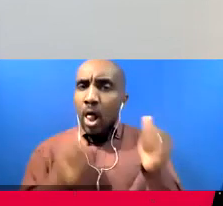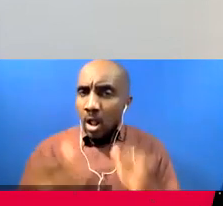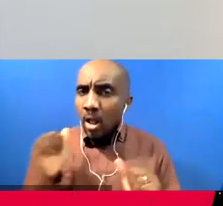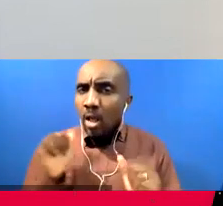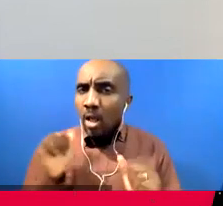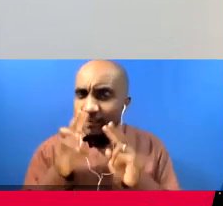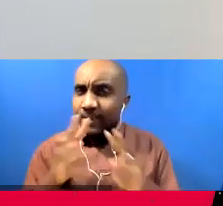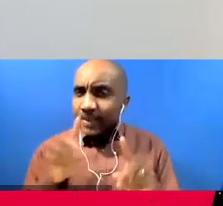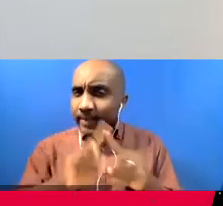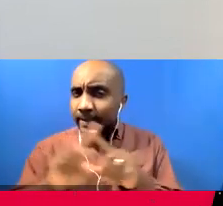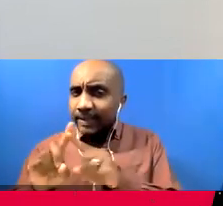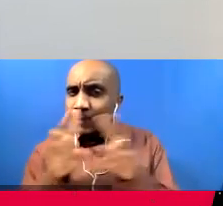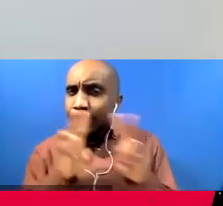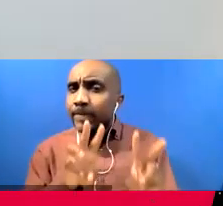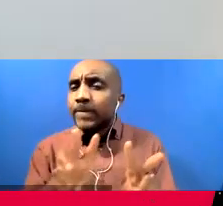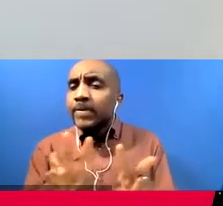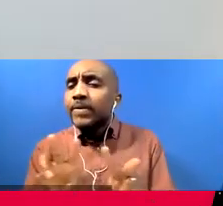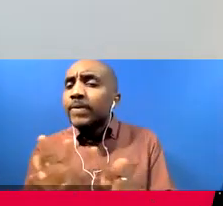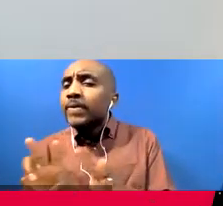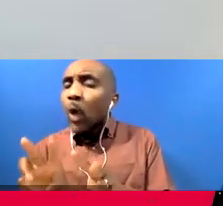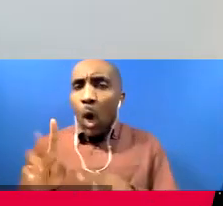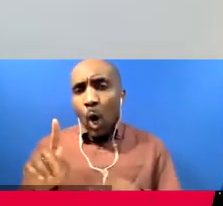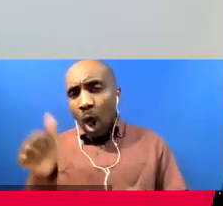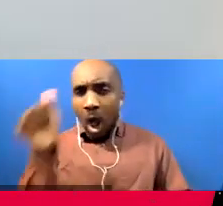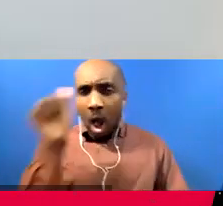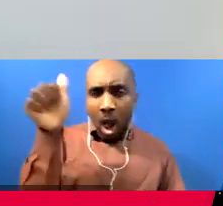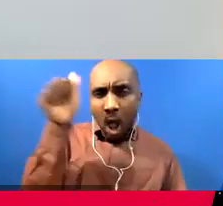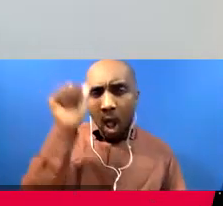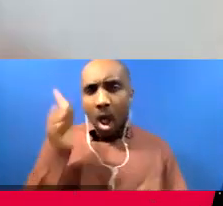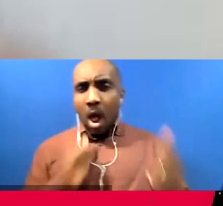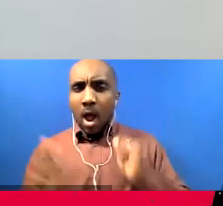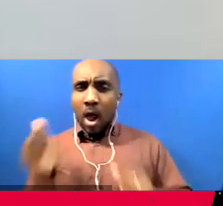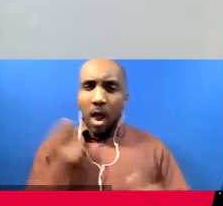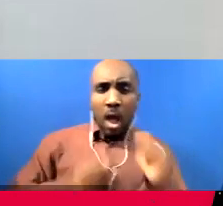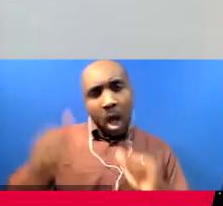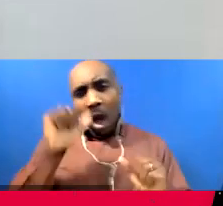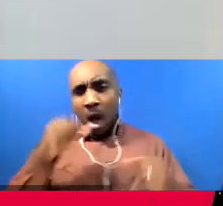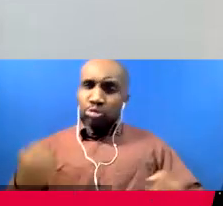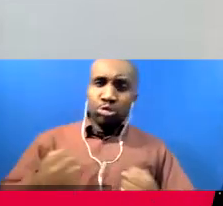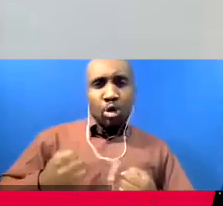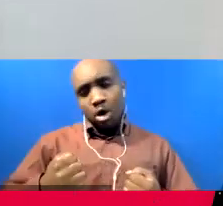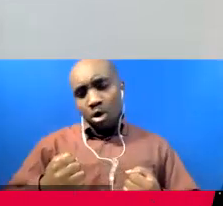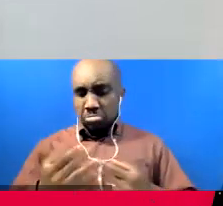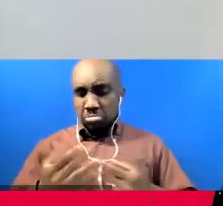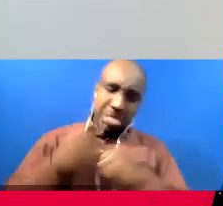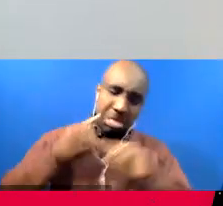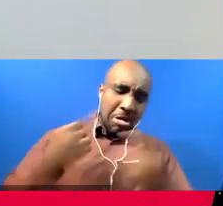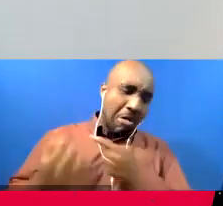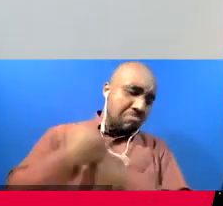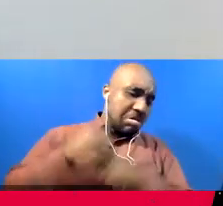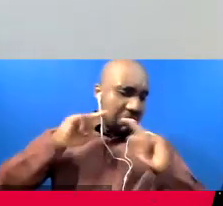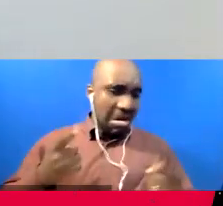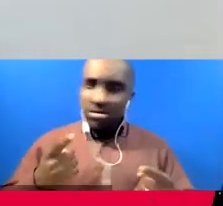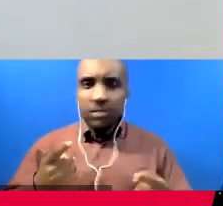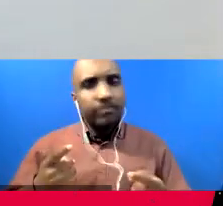in struggles in general, of starting to think, you know, we know more or we're invincible or all of that.